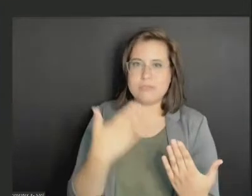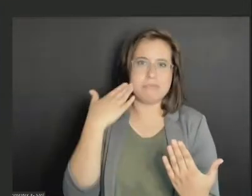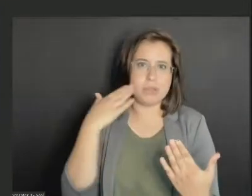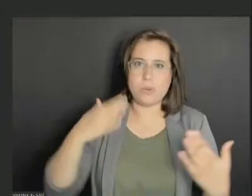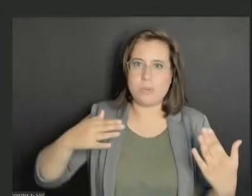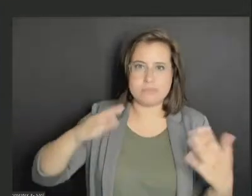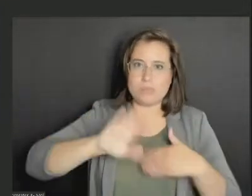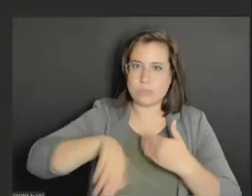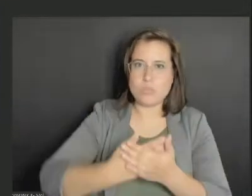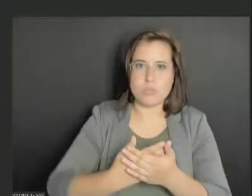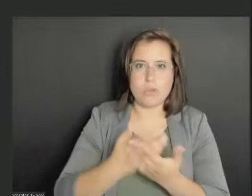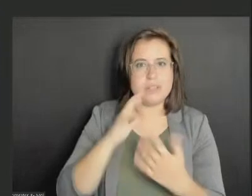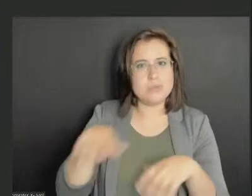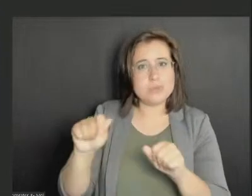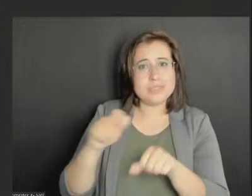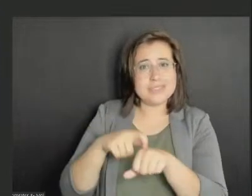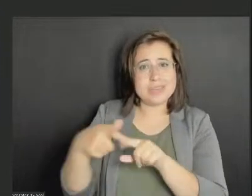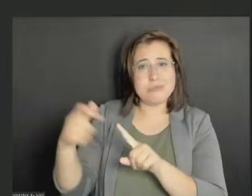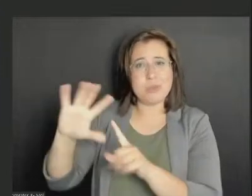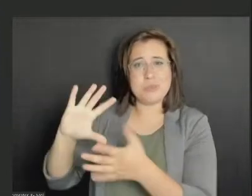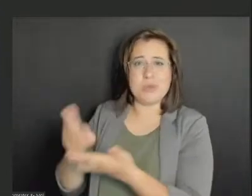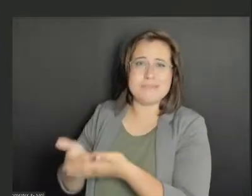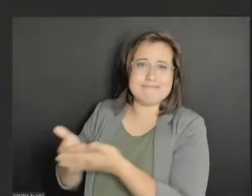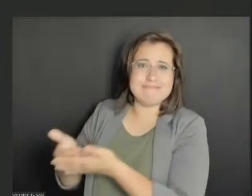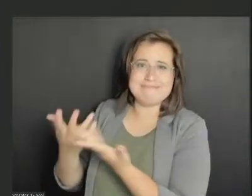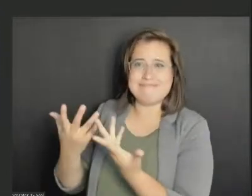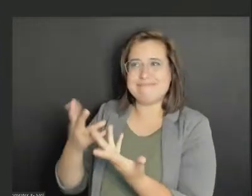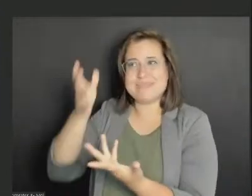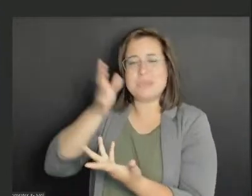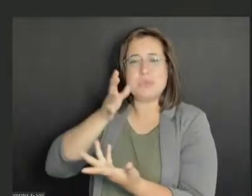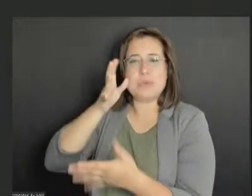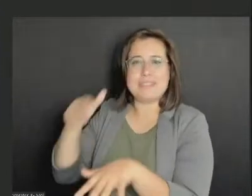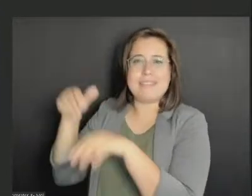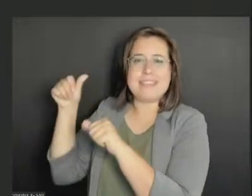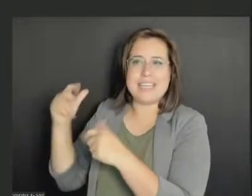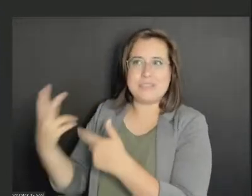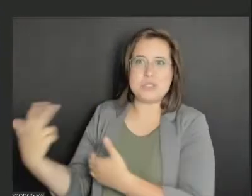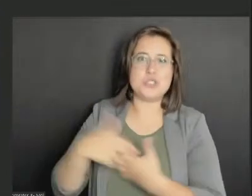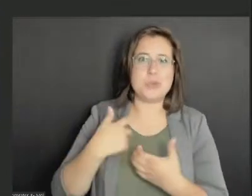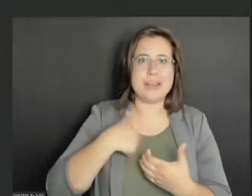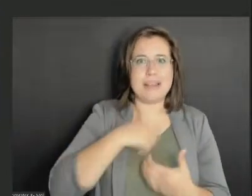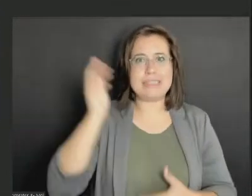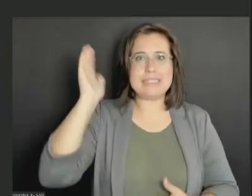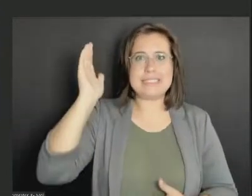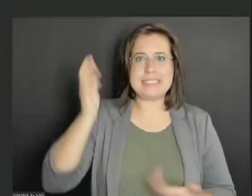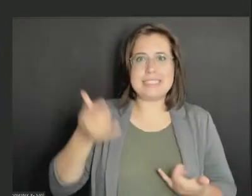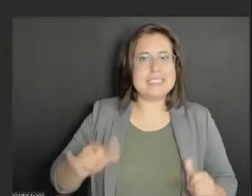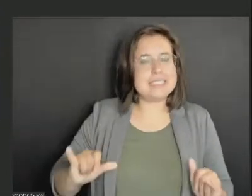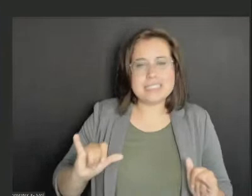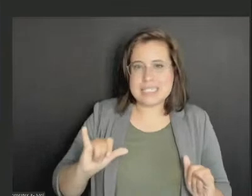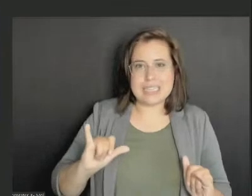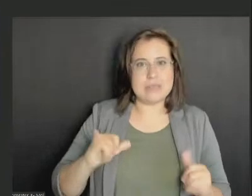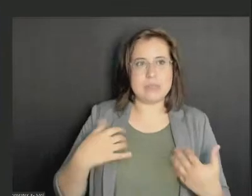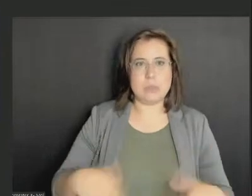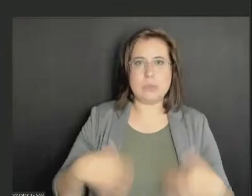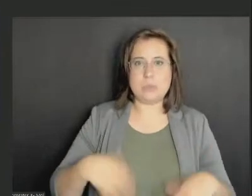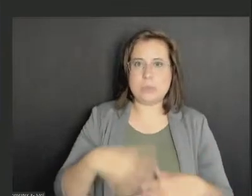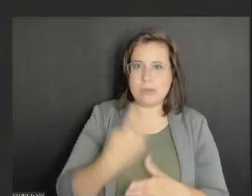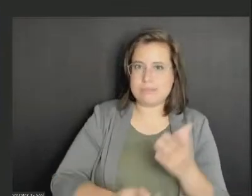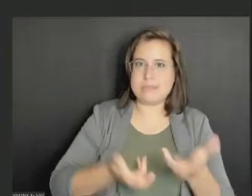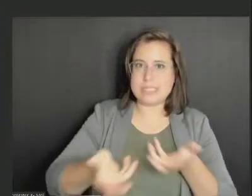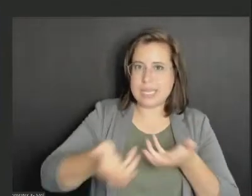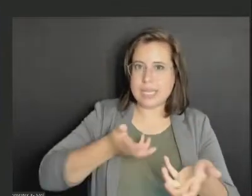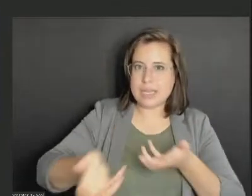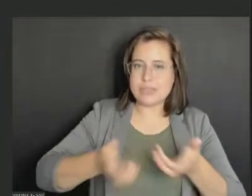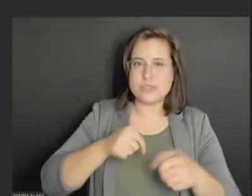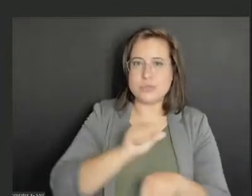you will take time from your parental leave to join us and be with us and to be still so deeply engaged and leading us in this work.